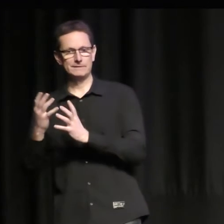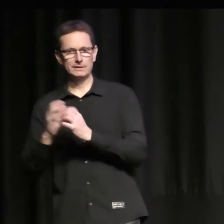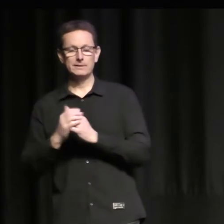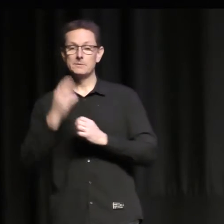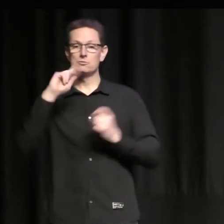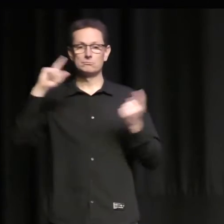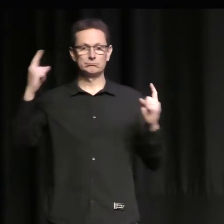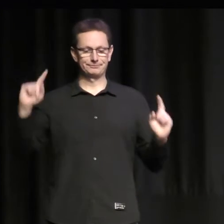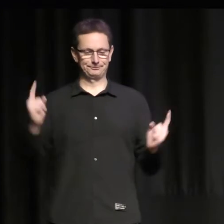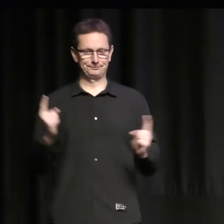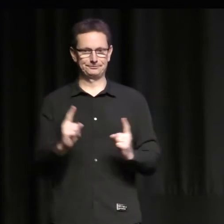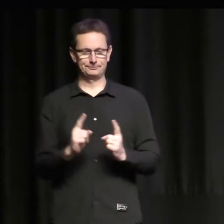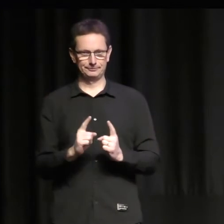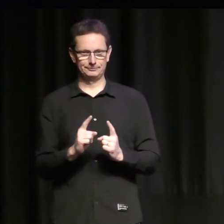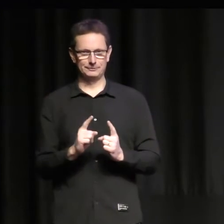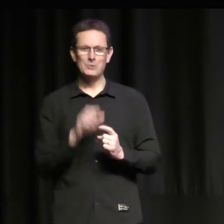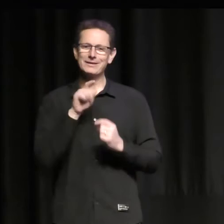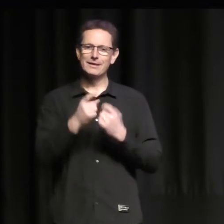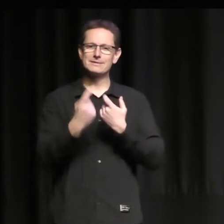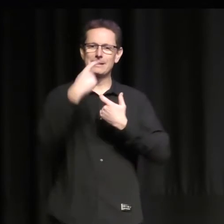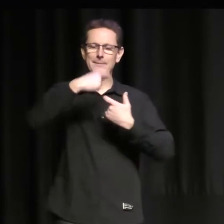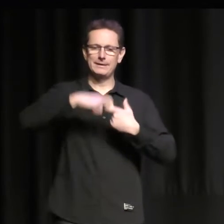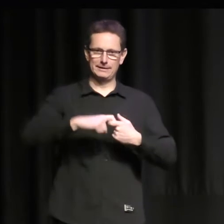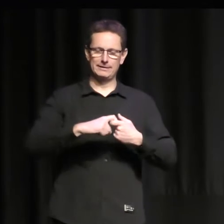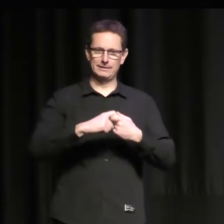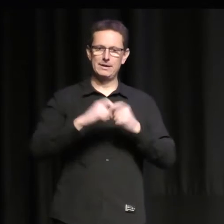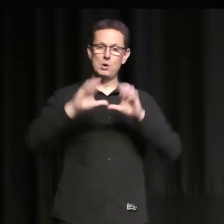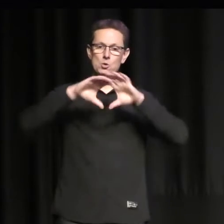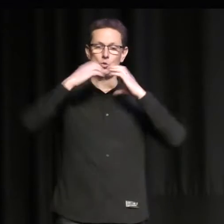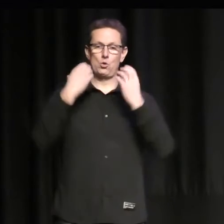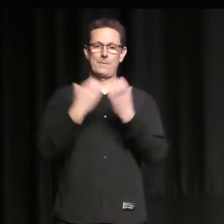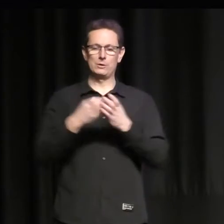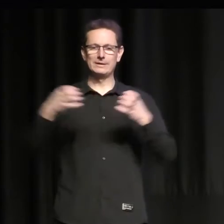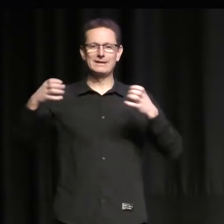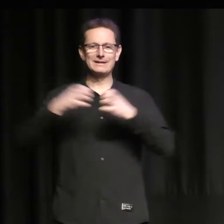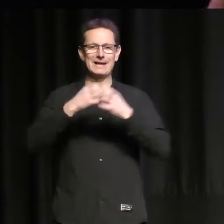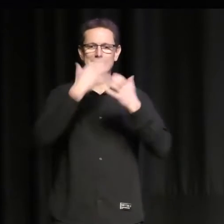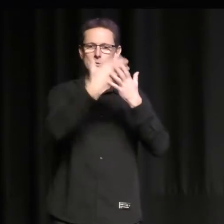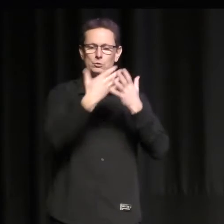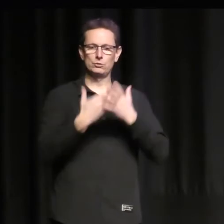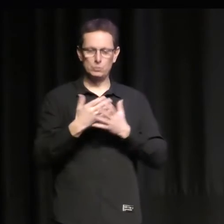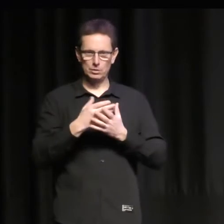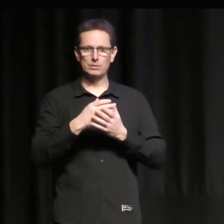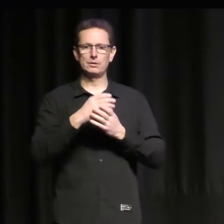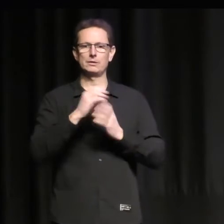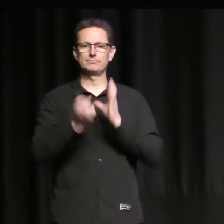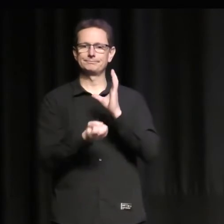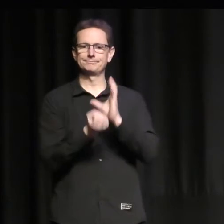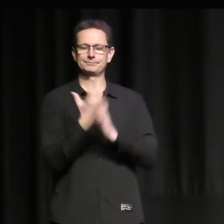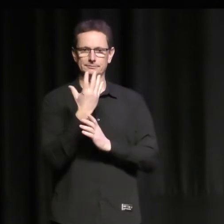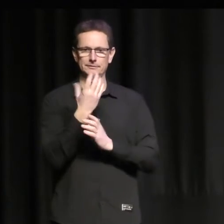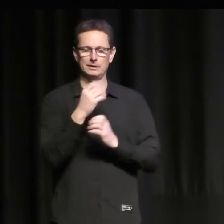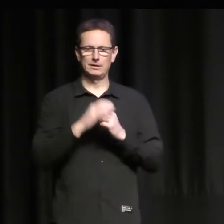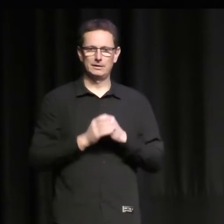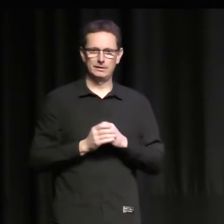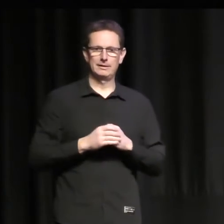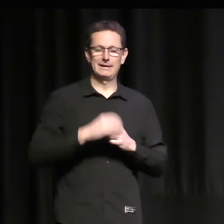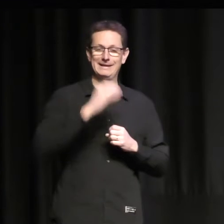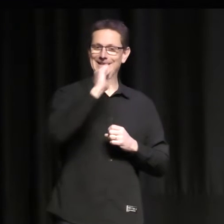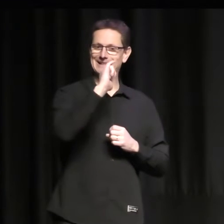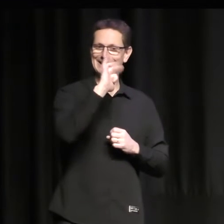Now, in that context, a global class structure has taken shape with a plutocracy, an